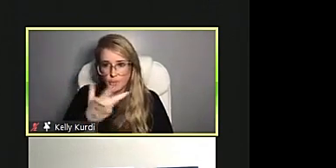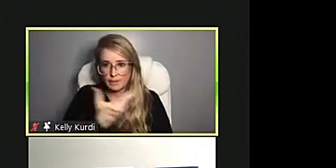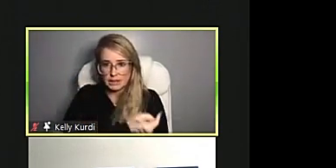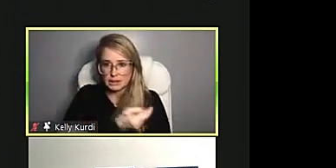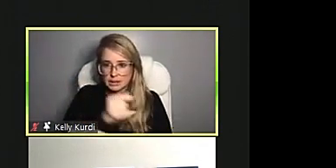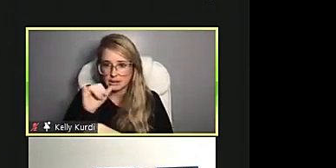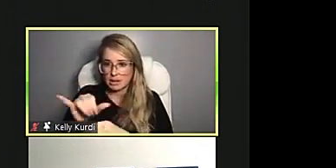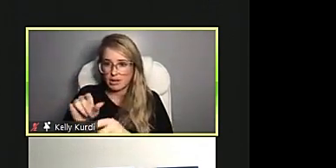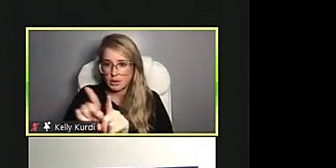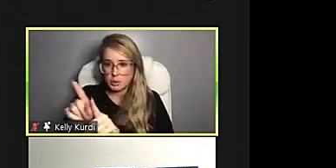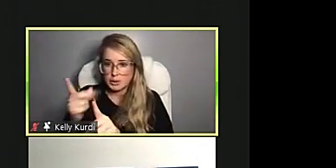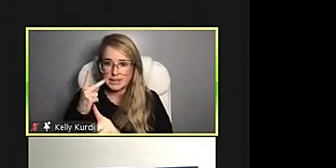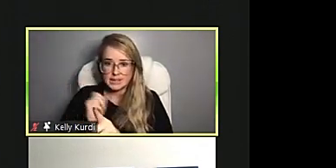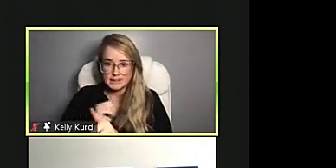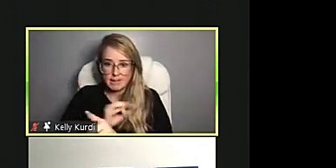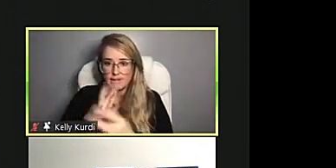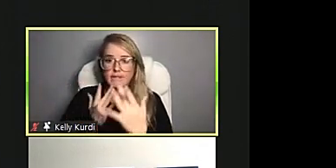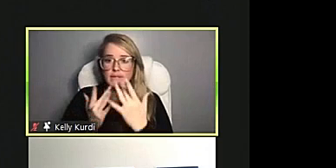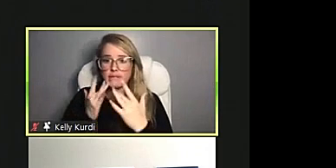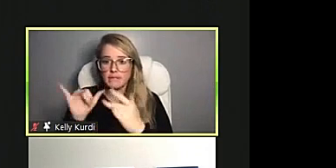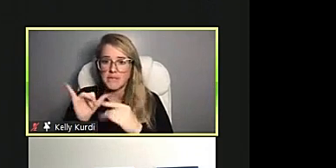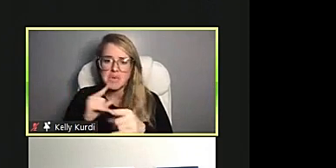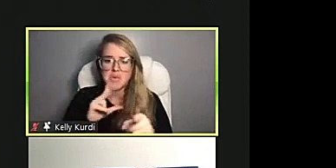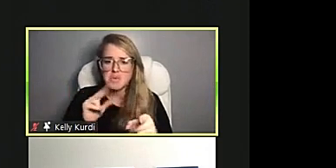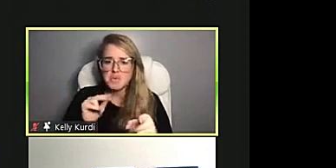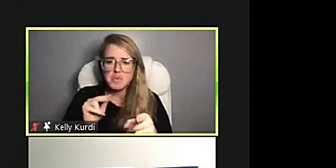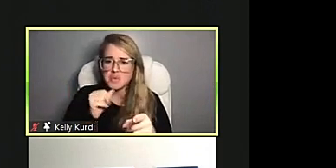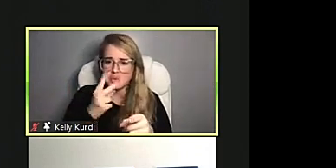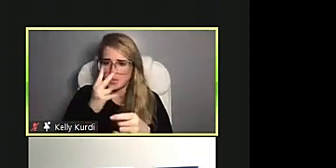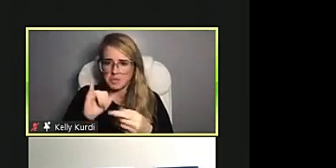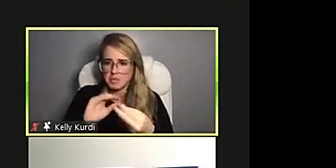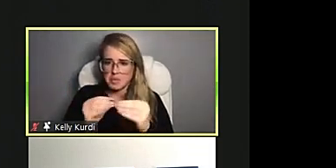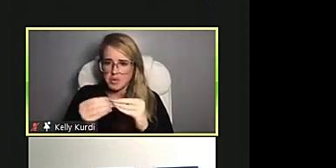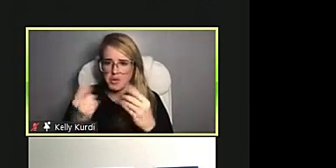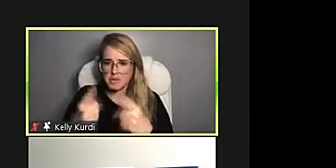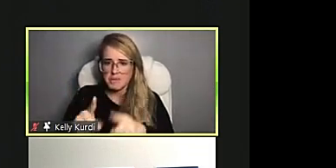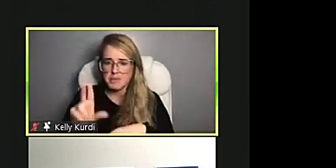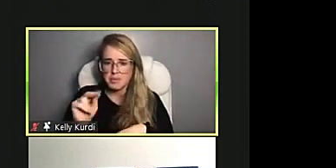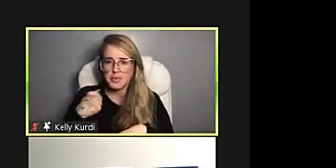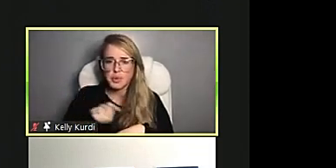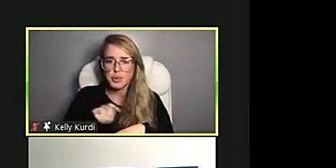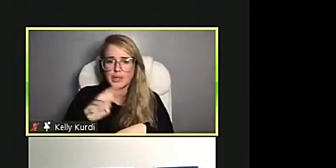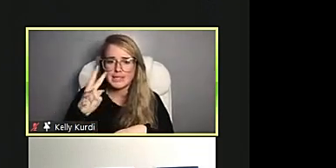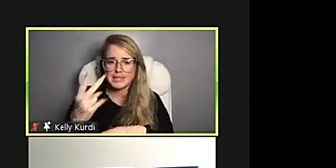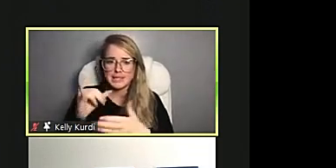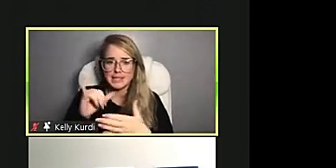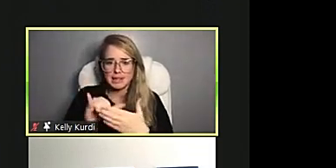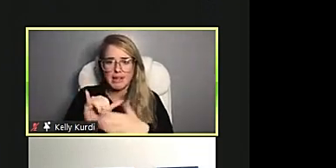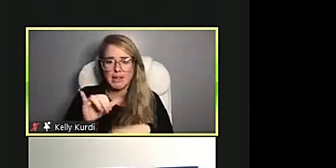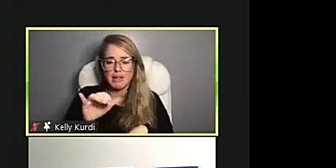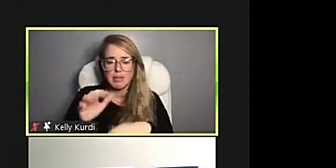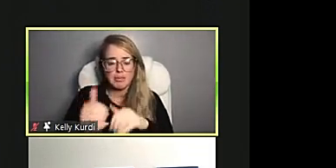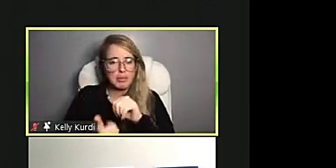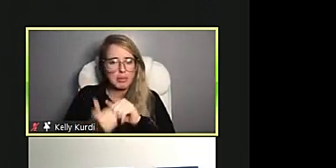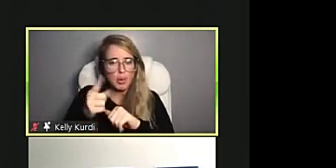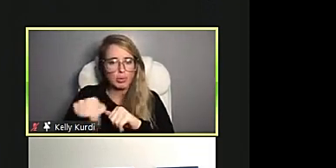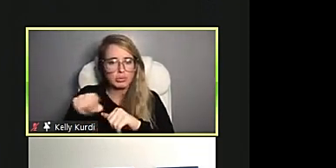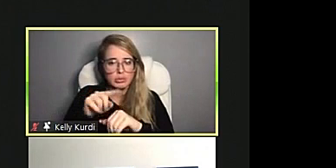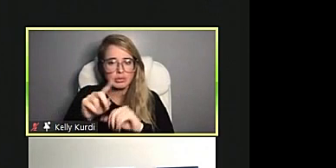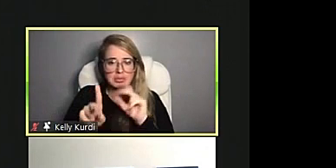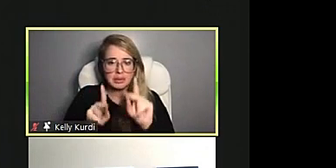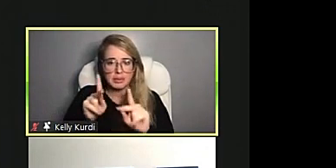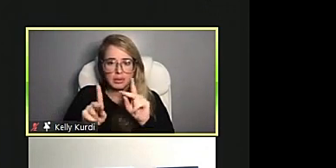I don't see any direct correlation there, Marshall. What we see is that the vast majority of